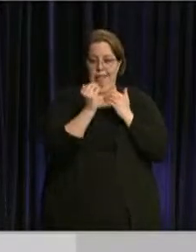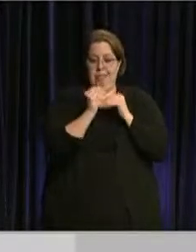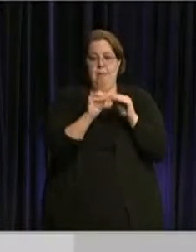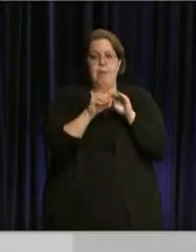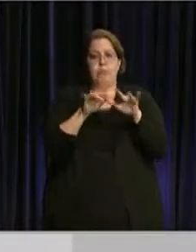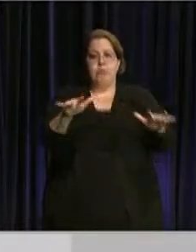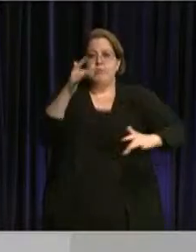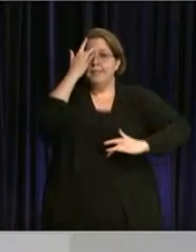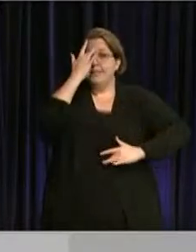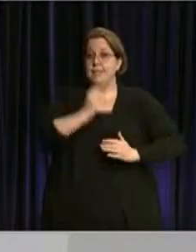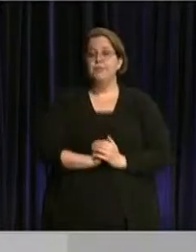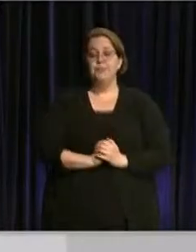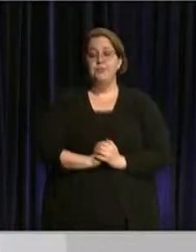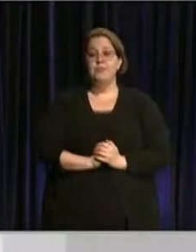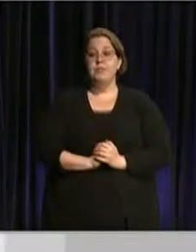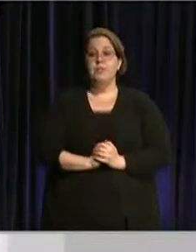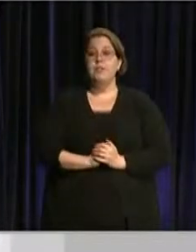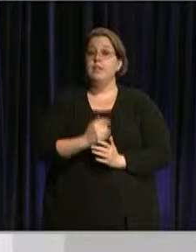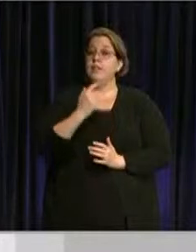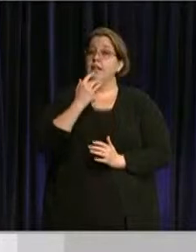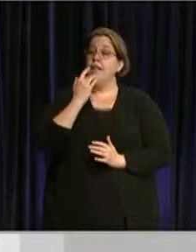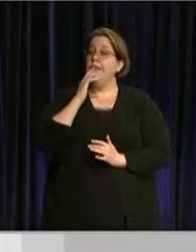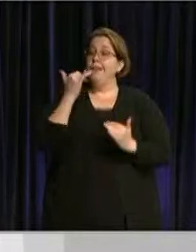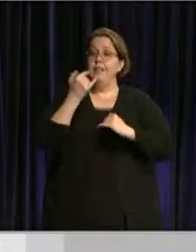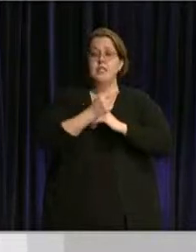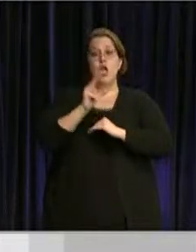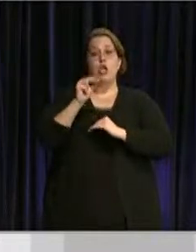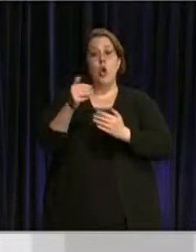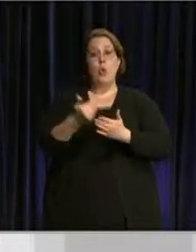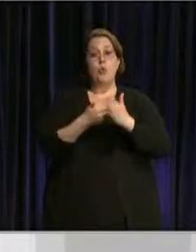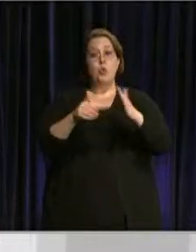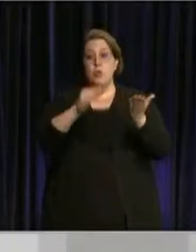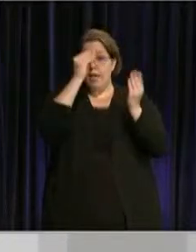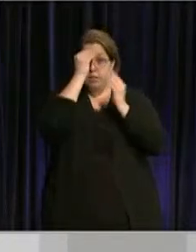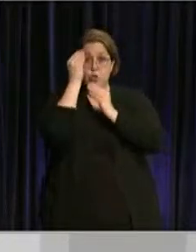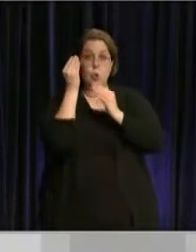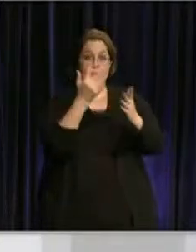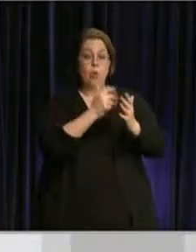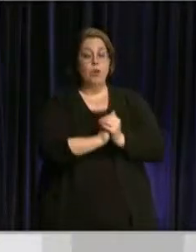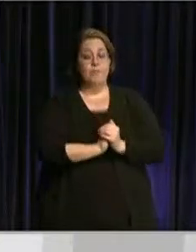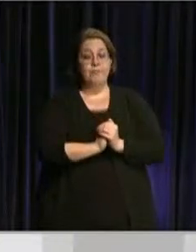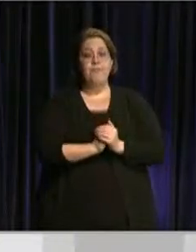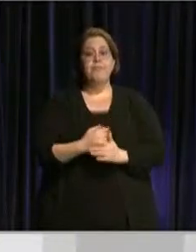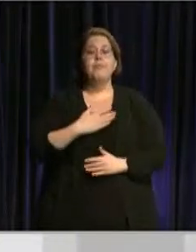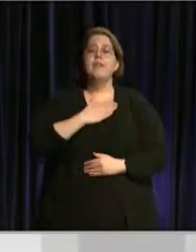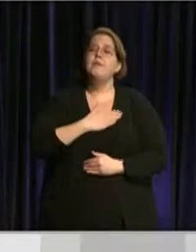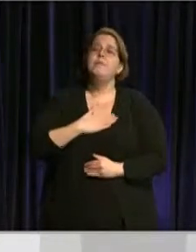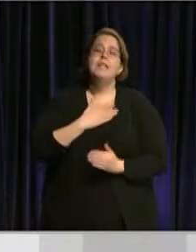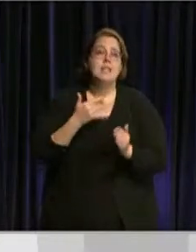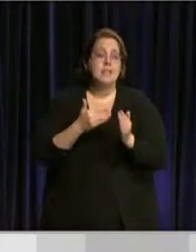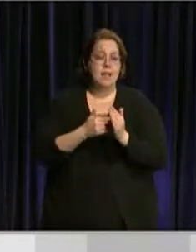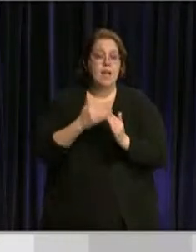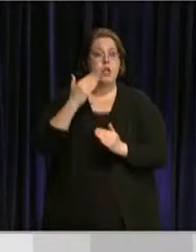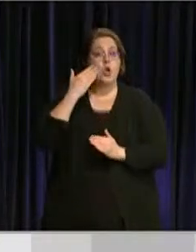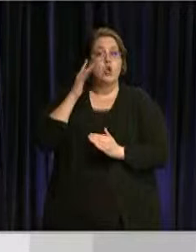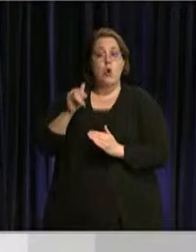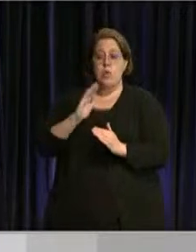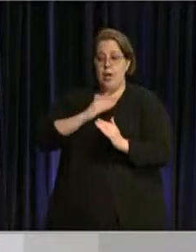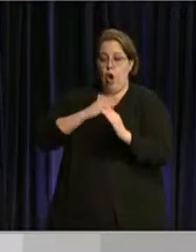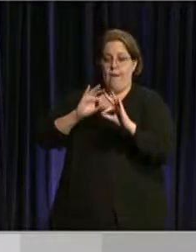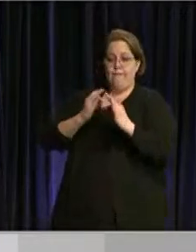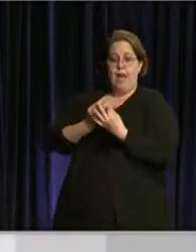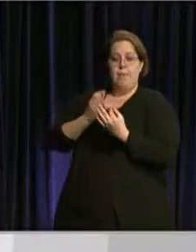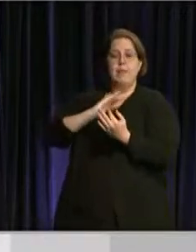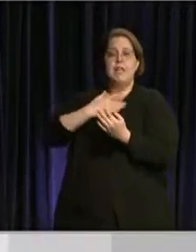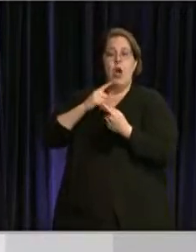this virus. Fortunately, today we have no new deaths to report today. Please, again, note that our family and